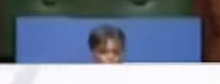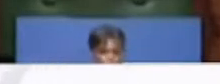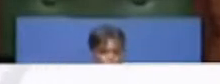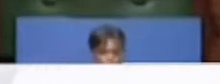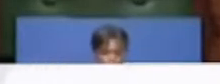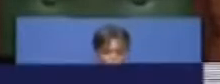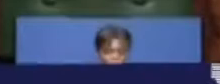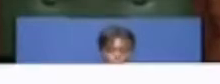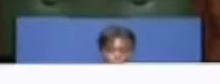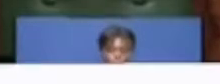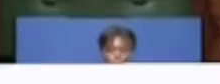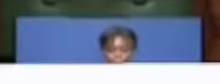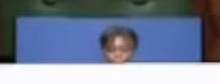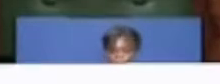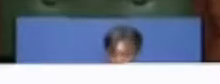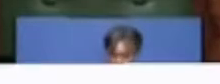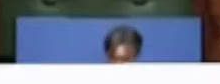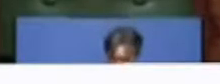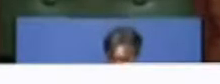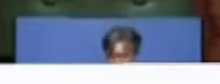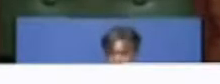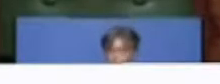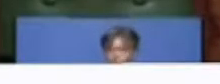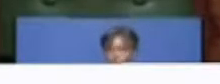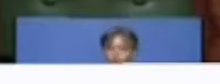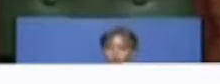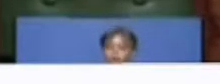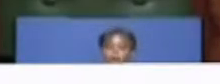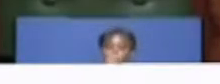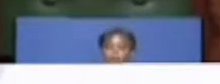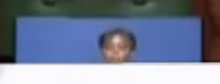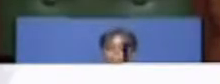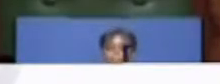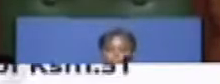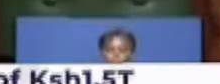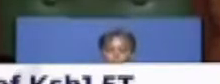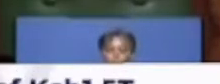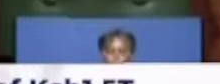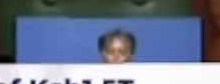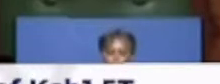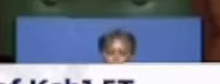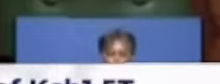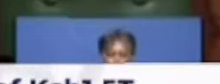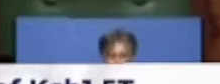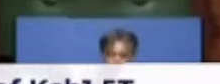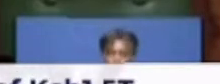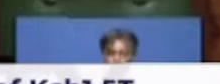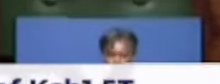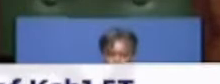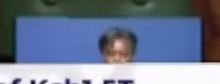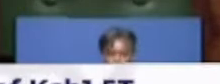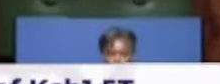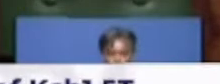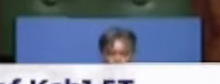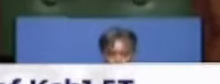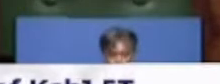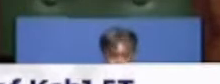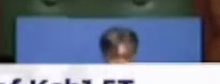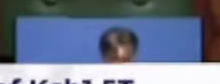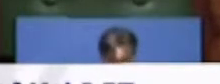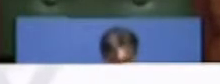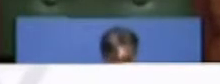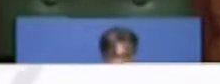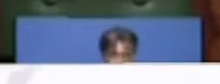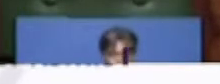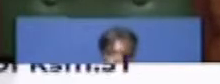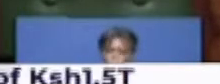Parliament. And to that end, I urge Parliament to expedite and conclude on the legislative process so that we can